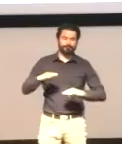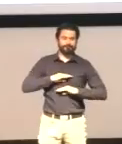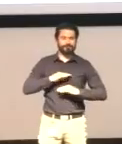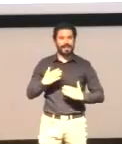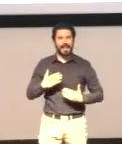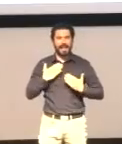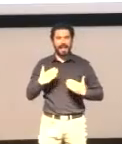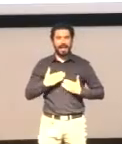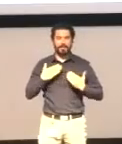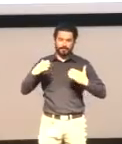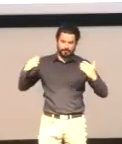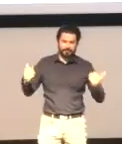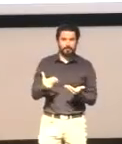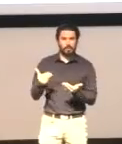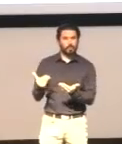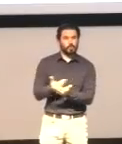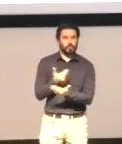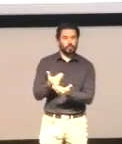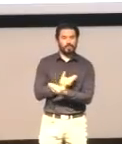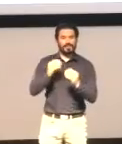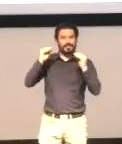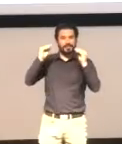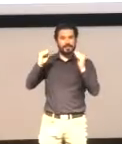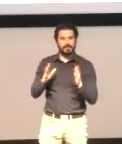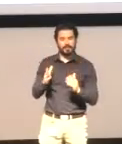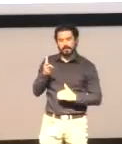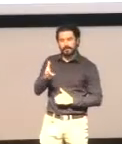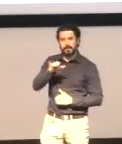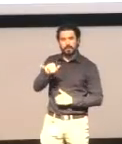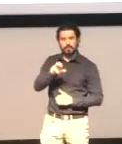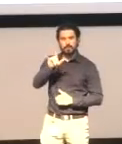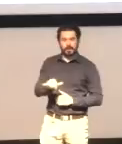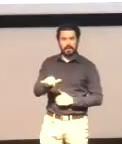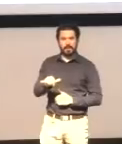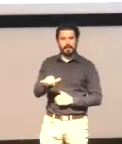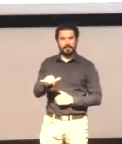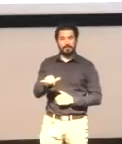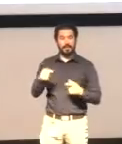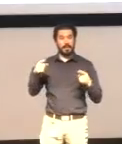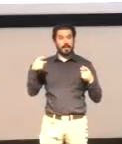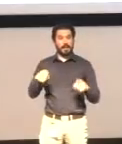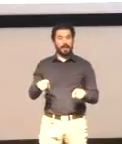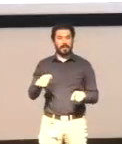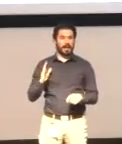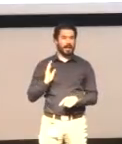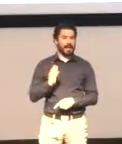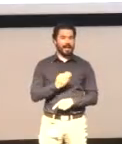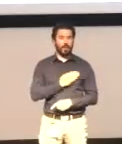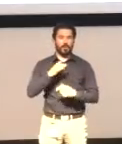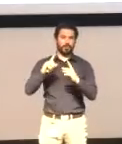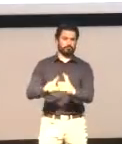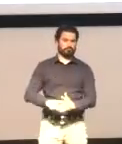of faculty in July, which was marked with our, as you might expect, inaugural